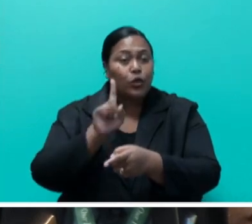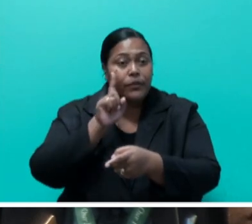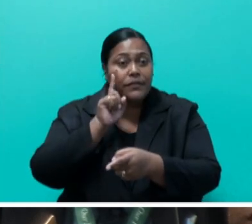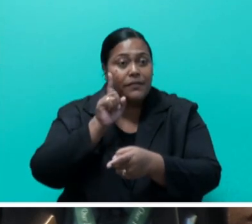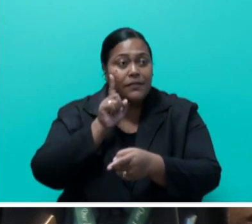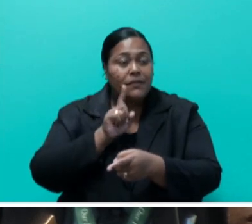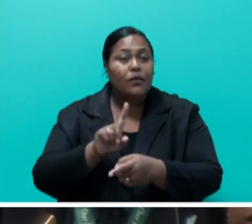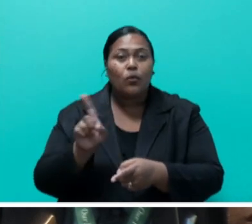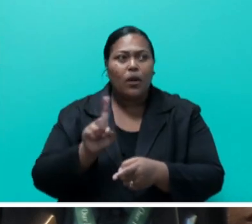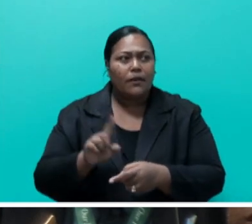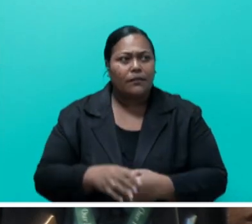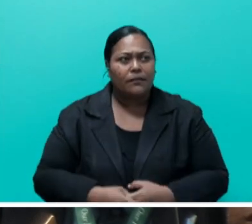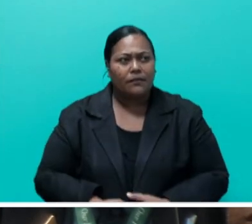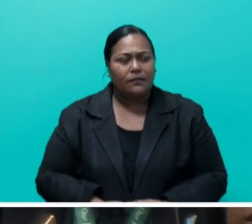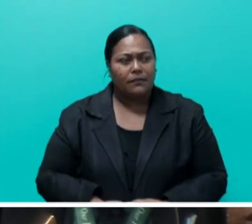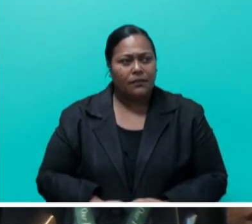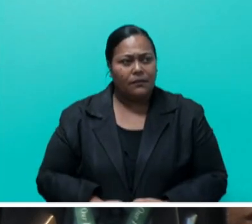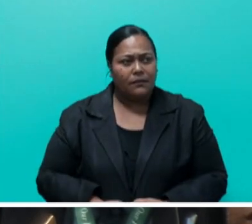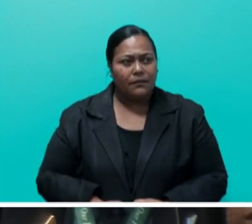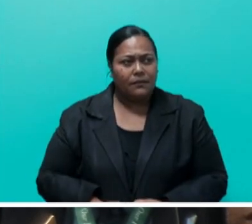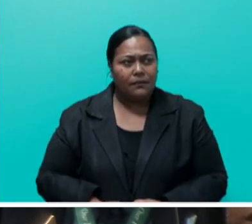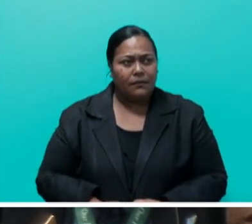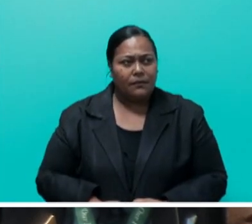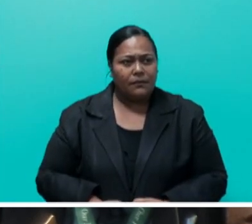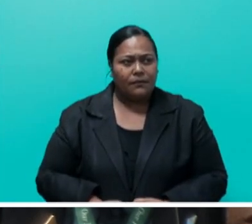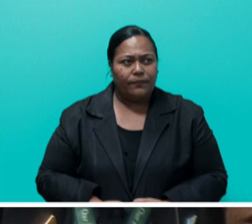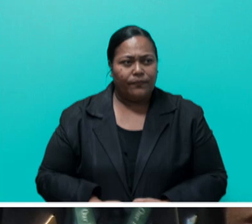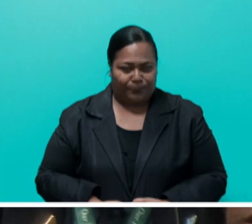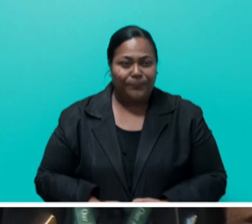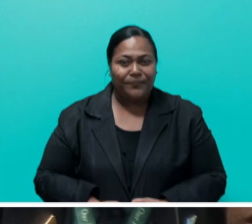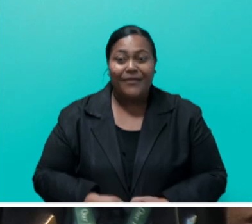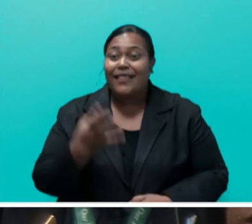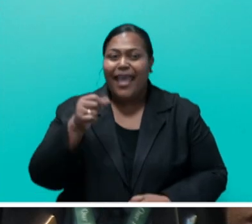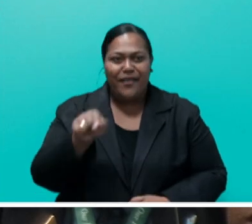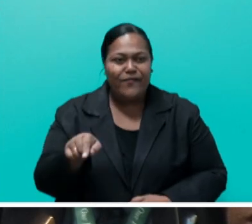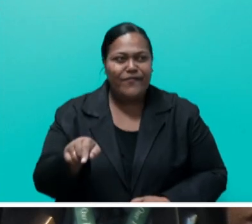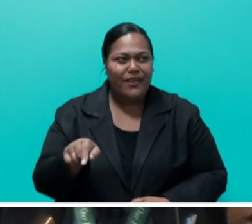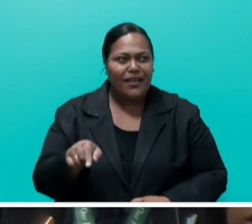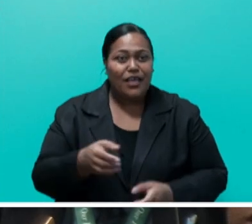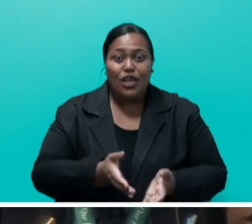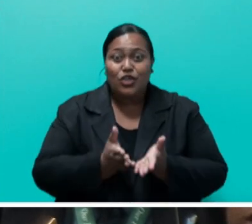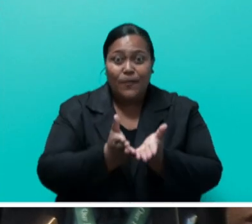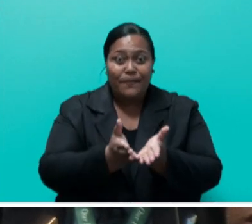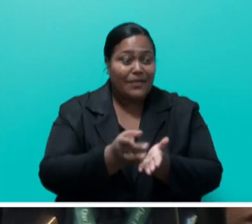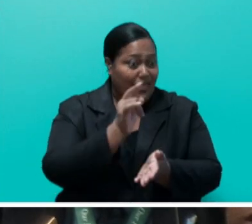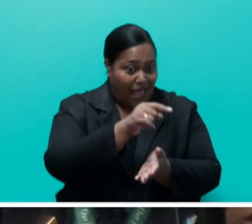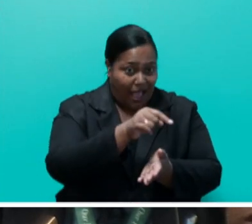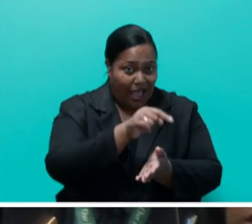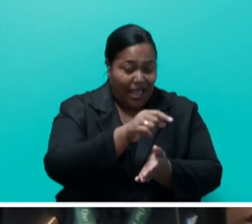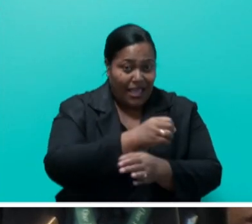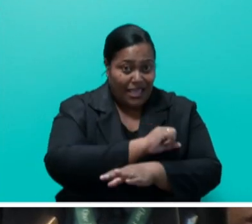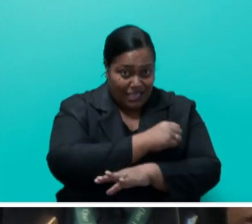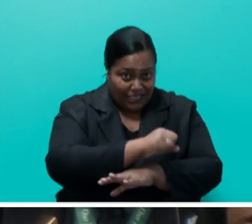every, they keep track almost on real time. The ships that are out there in the sea.